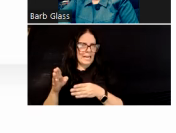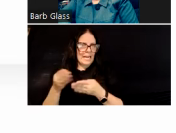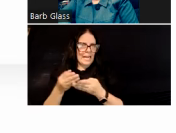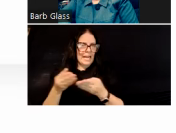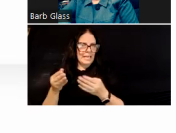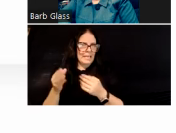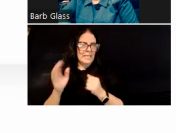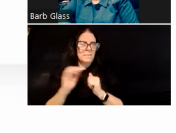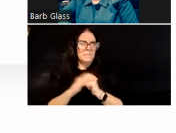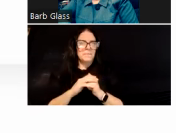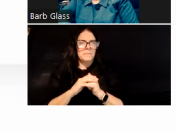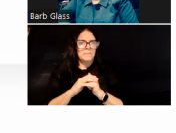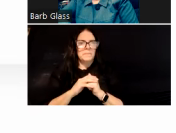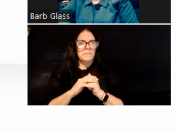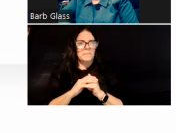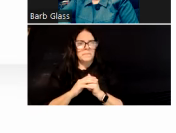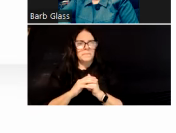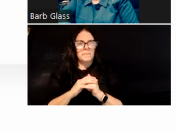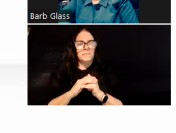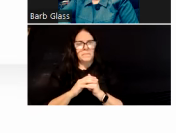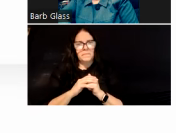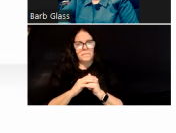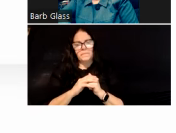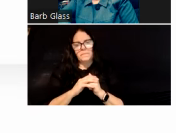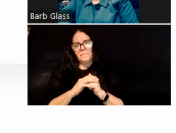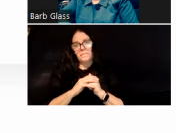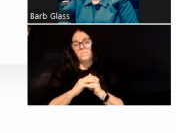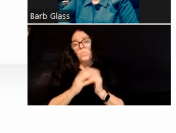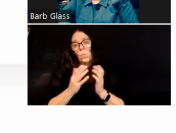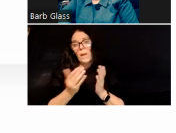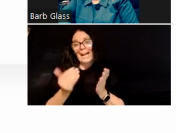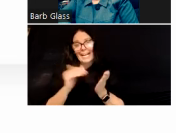So again, you can cancel a plan item.